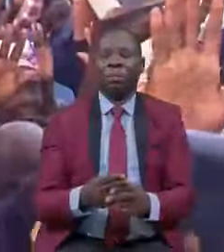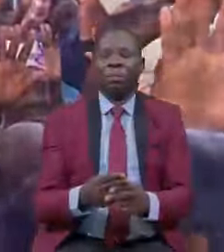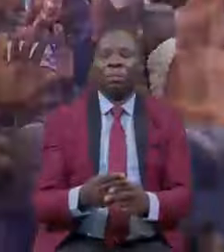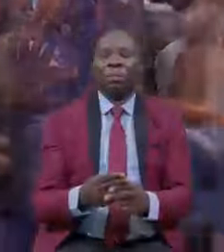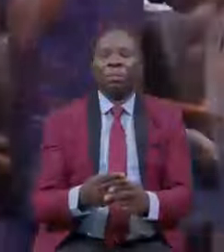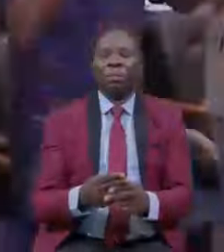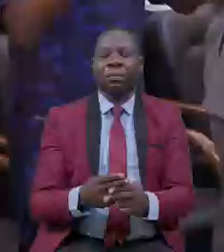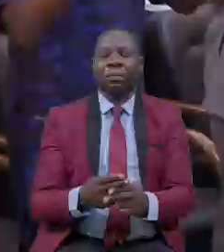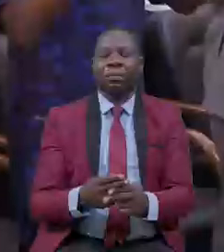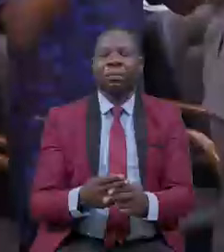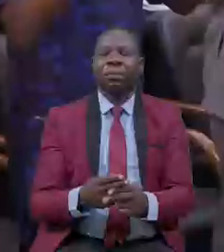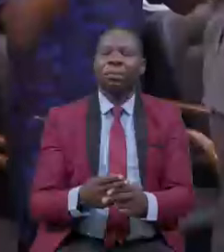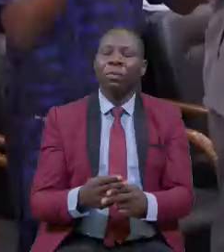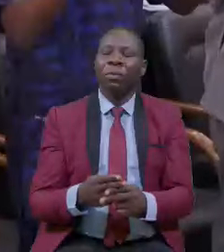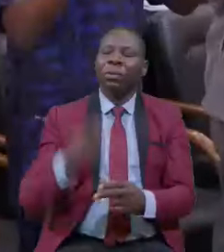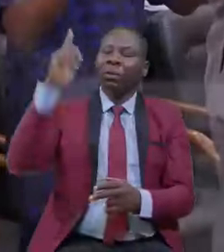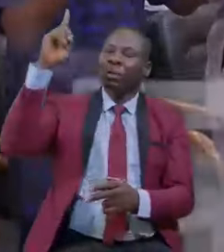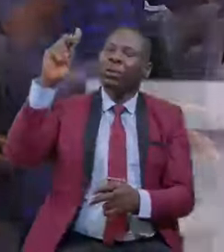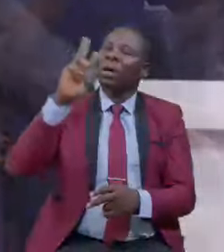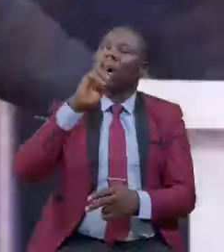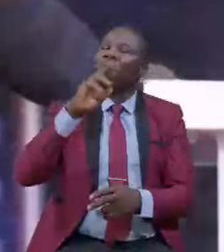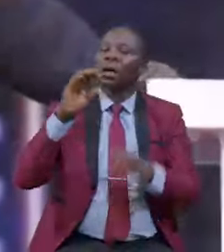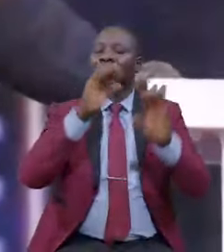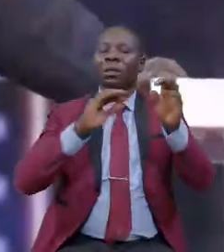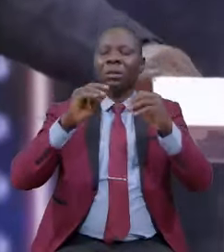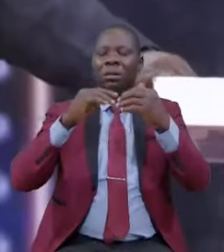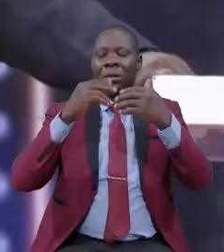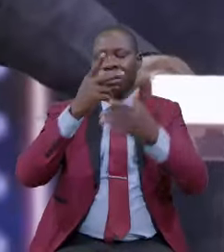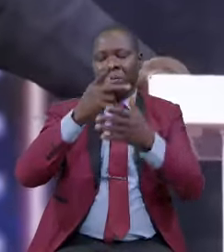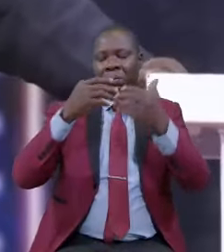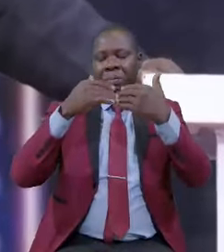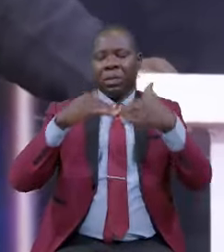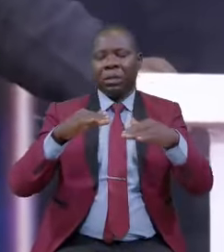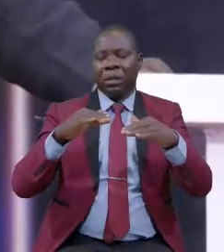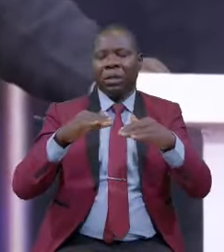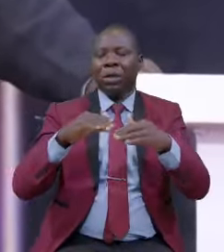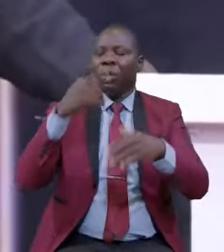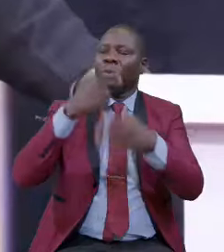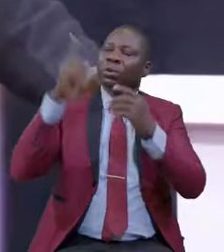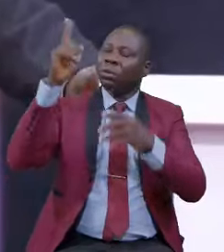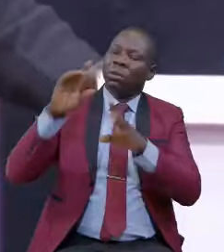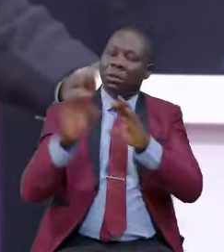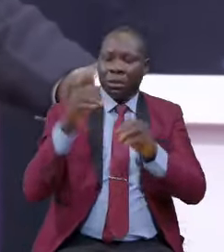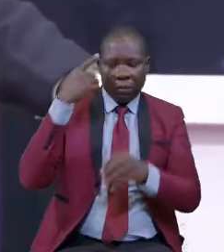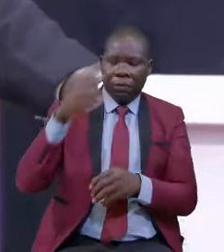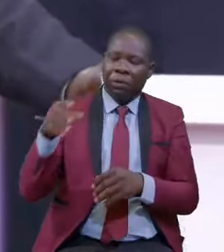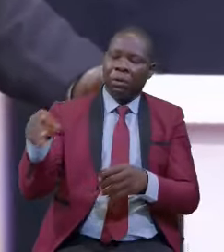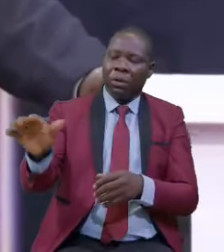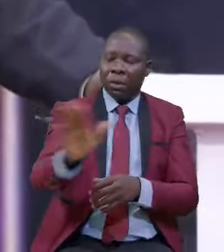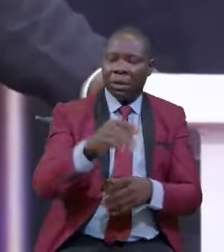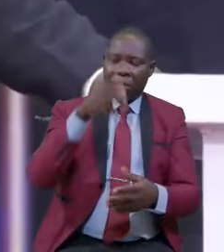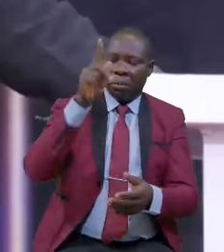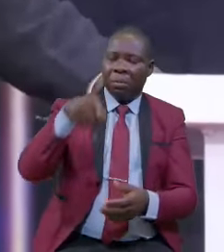You are no partial God. What you have done for them, Paul, what you have done for them, Peter, what you have done